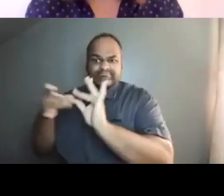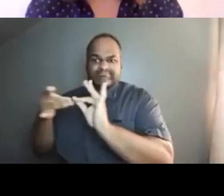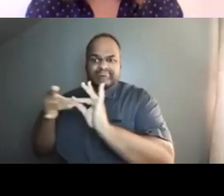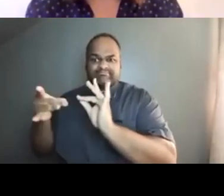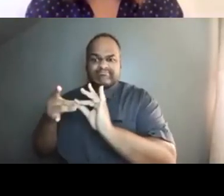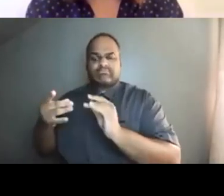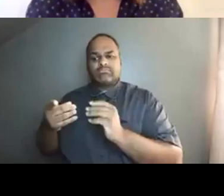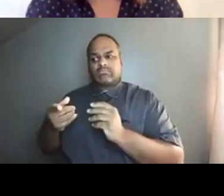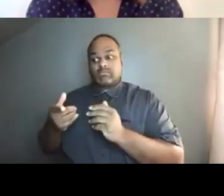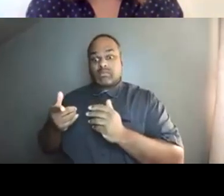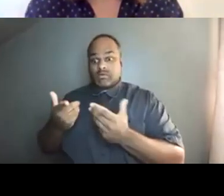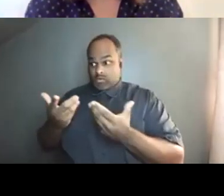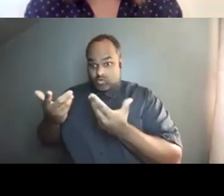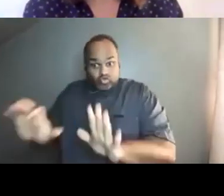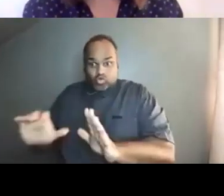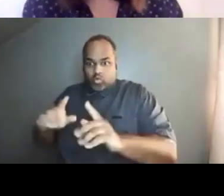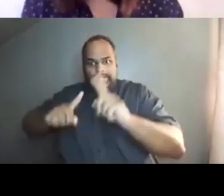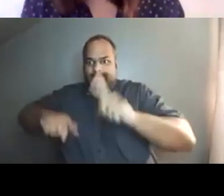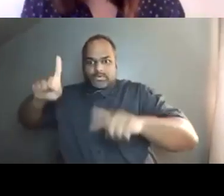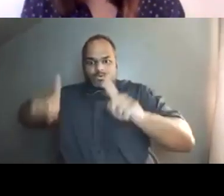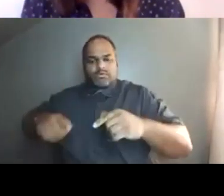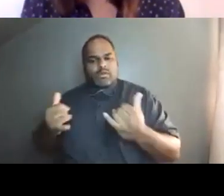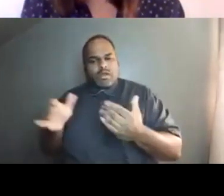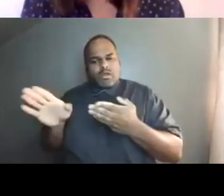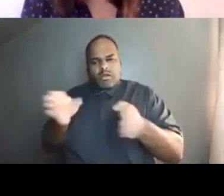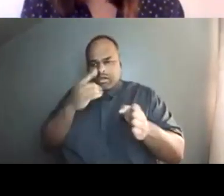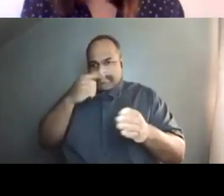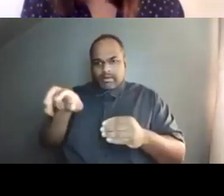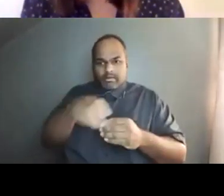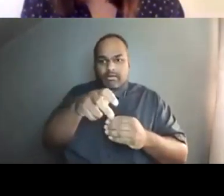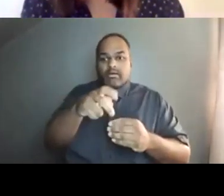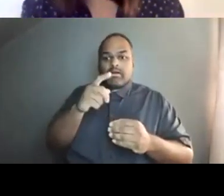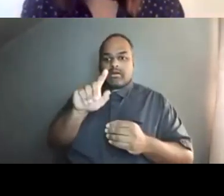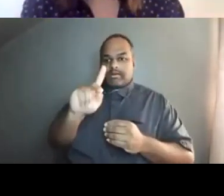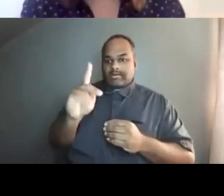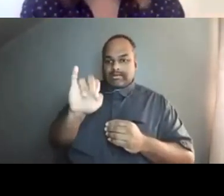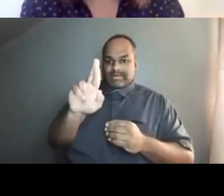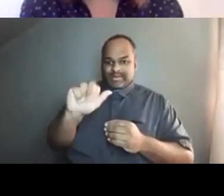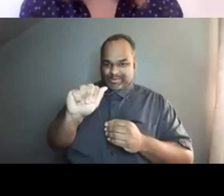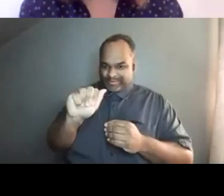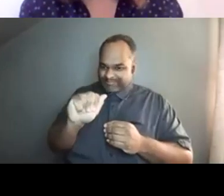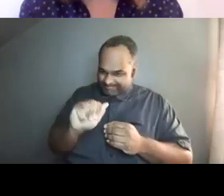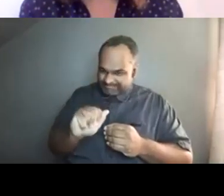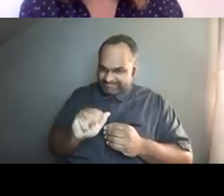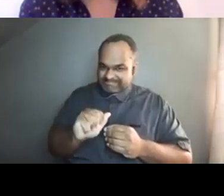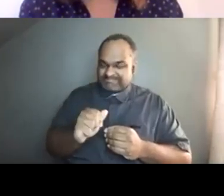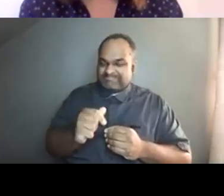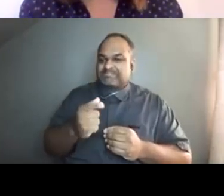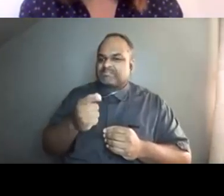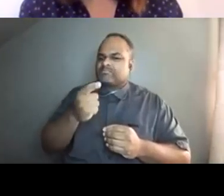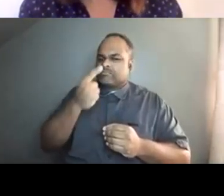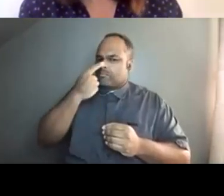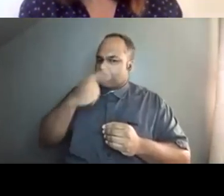promote diversity, let's turn to Kira. And Kira, I'd love to have you tell us